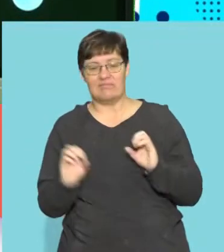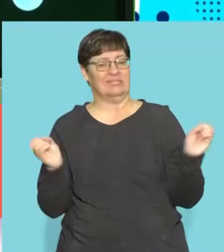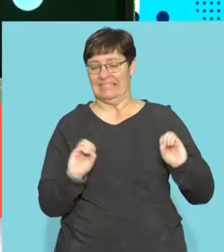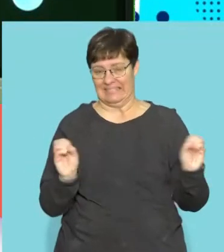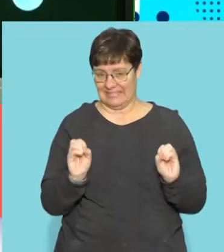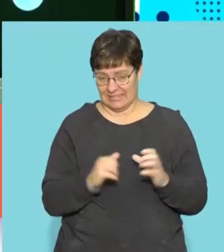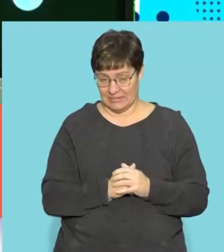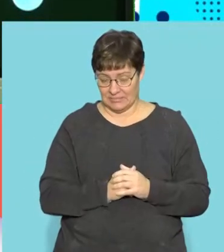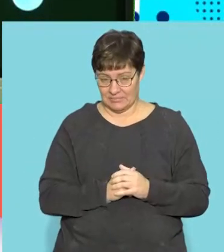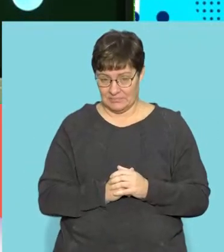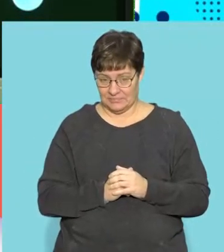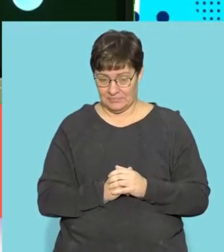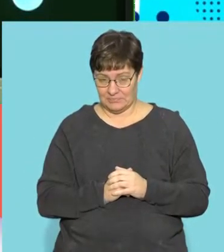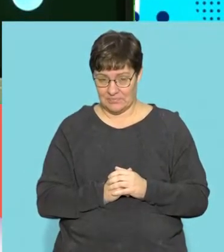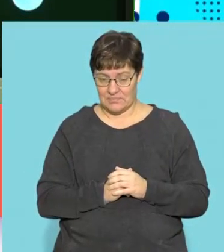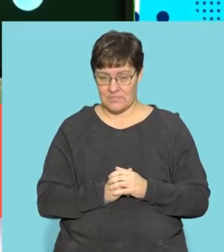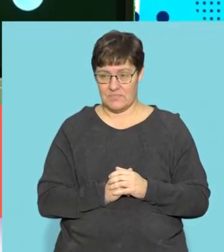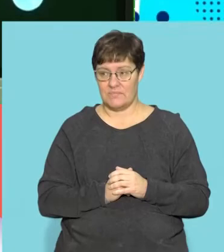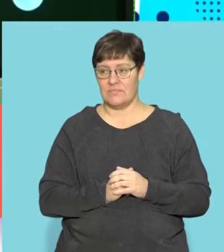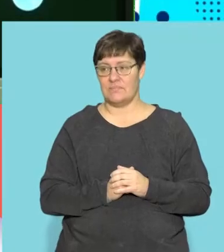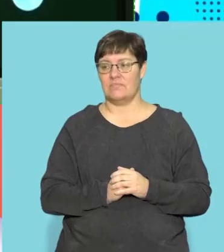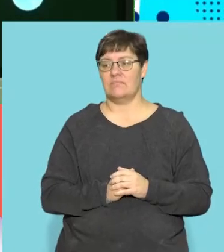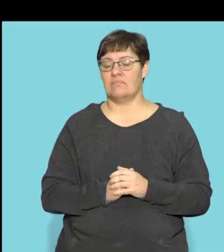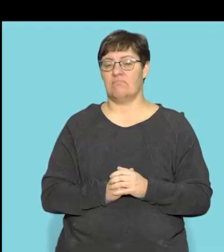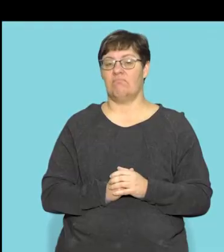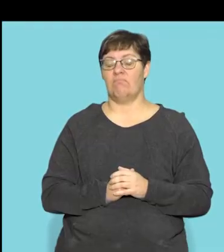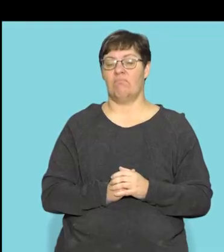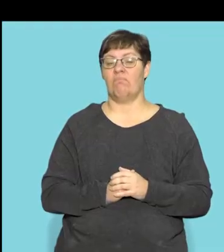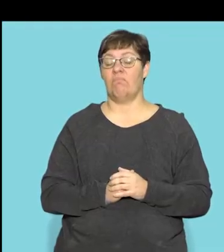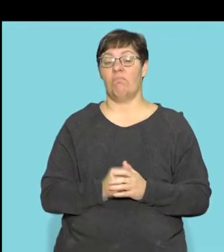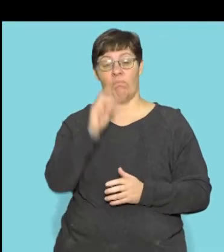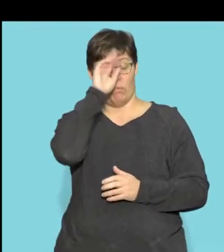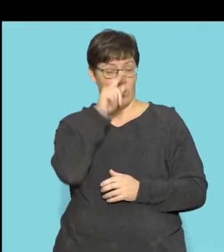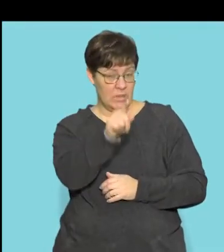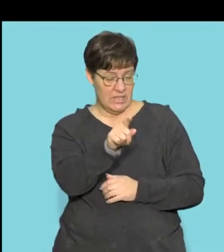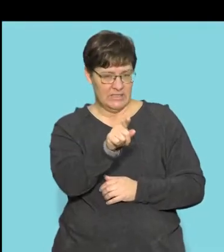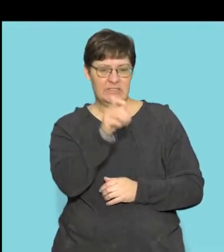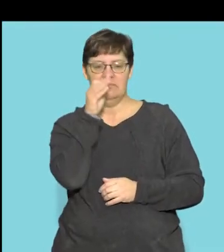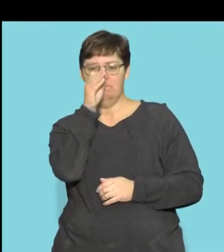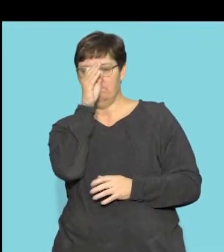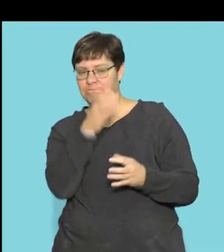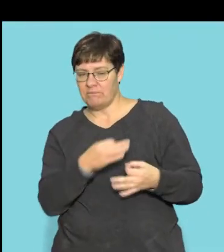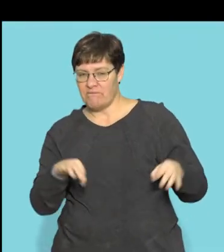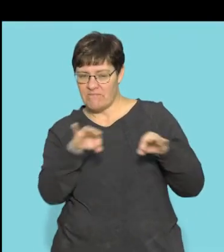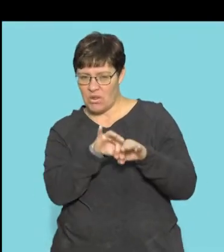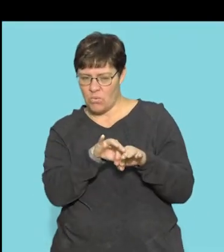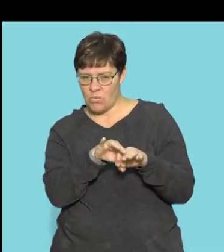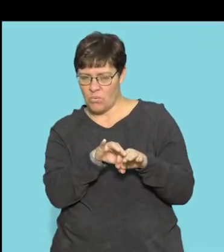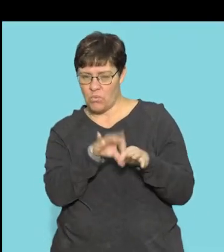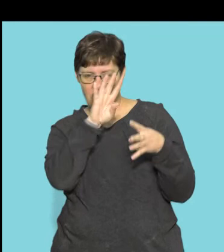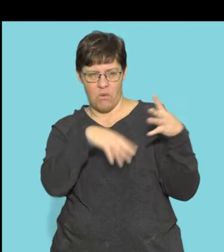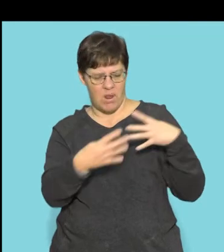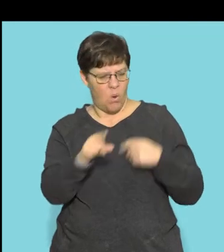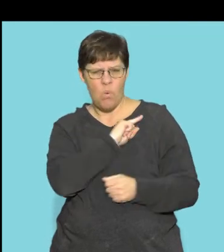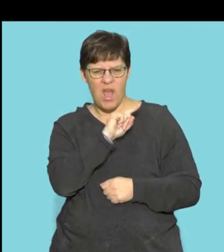one or anything like that. Now, remember, we need the future value formula. Why future